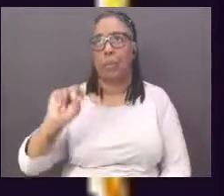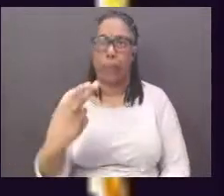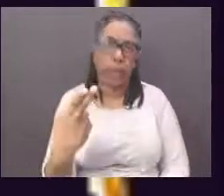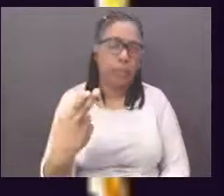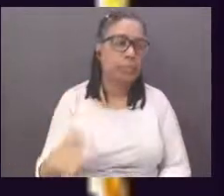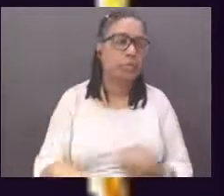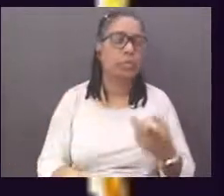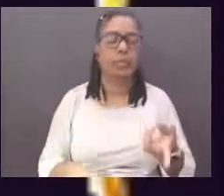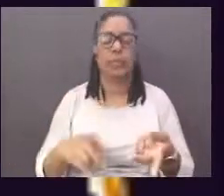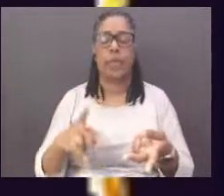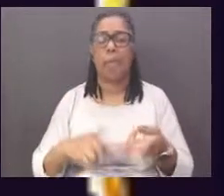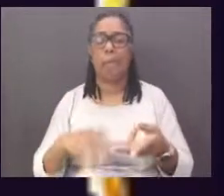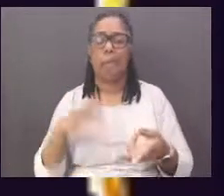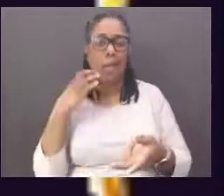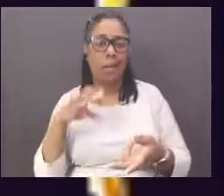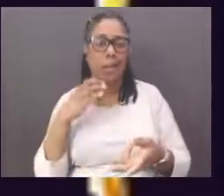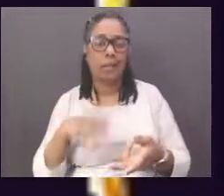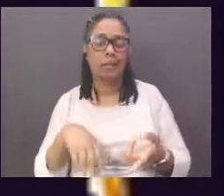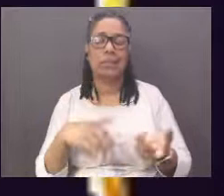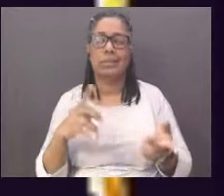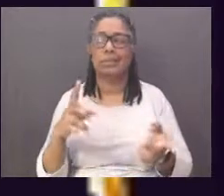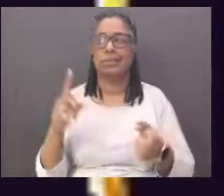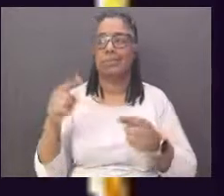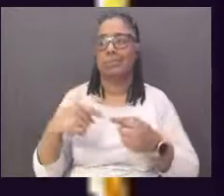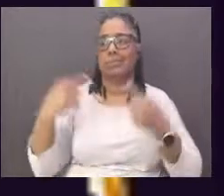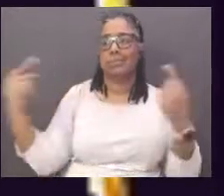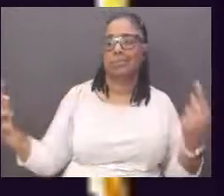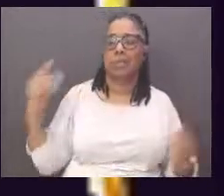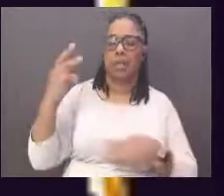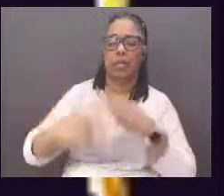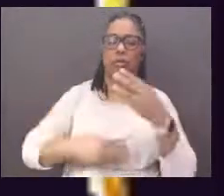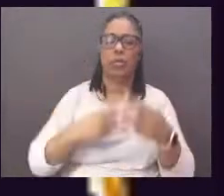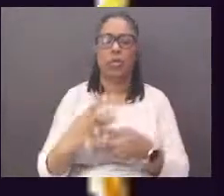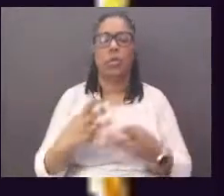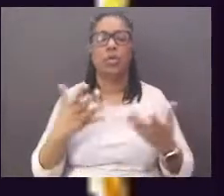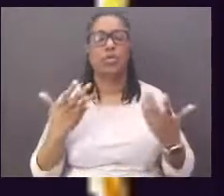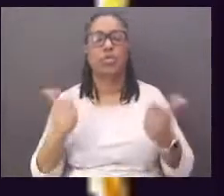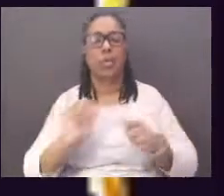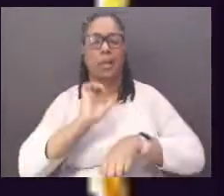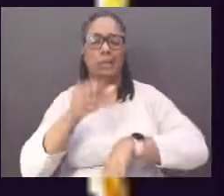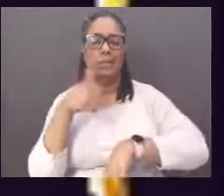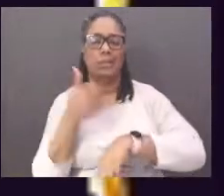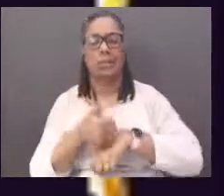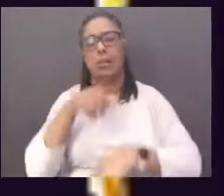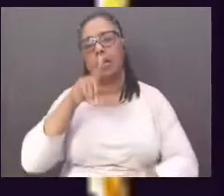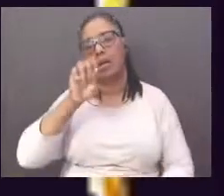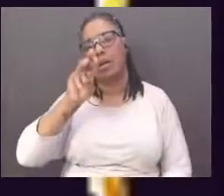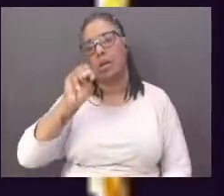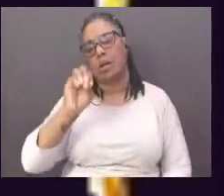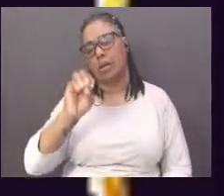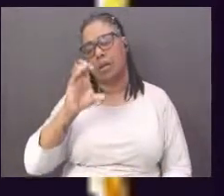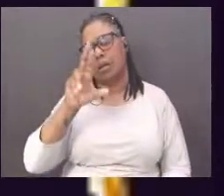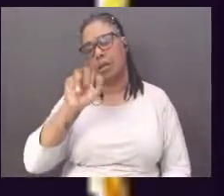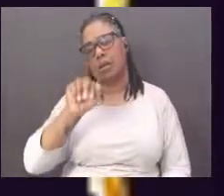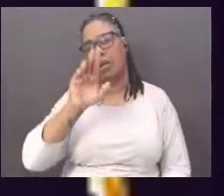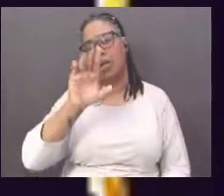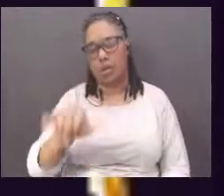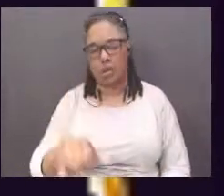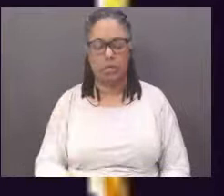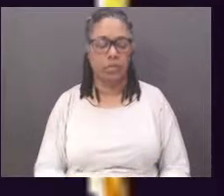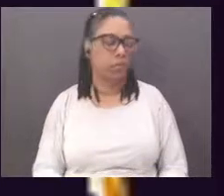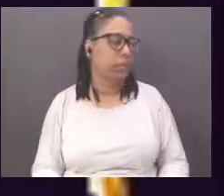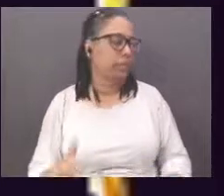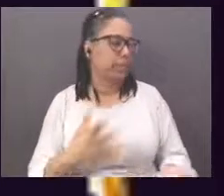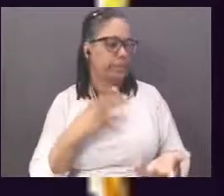my cousin Chucky's on the other side of the world somewhere trying to restore democracy, but he chimes in, and classmates and childhood friends and